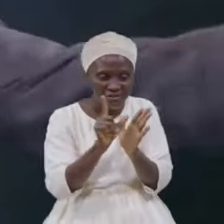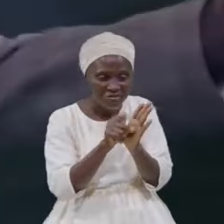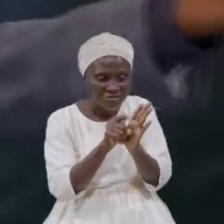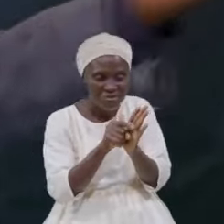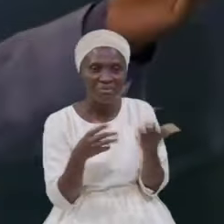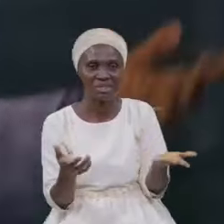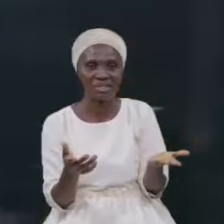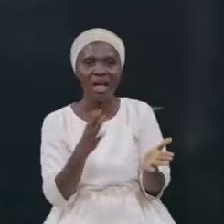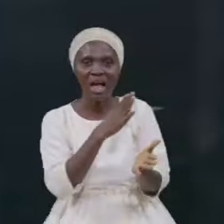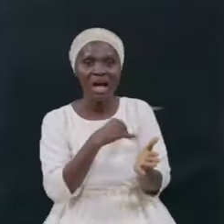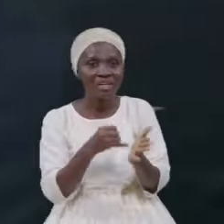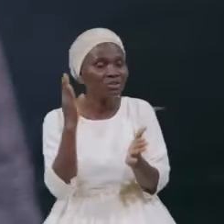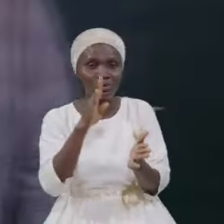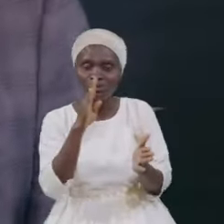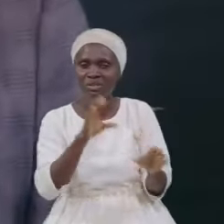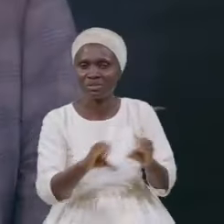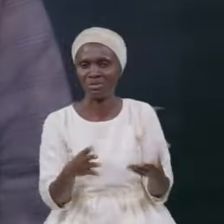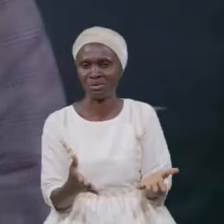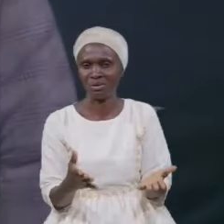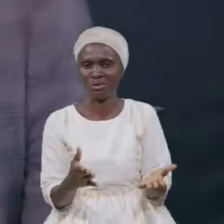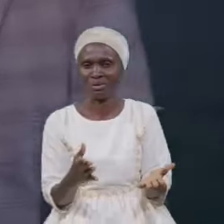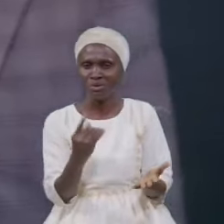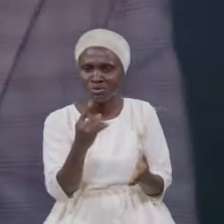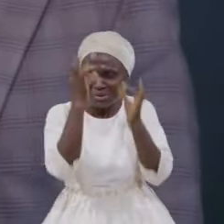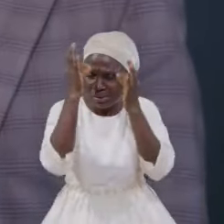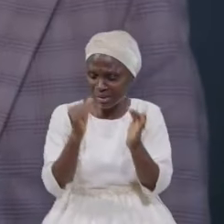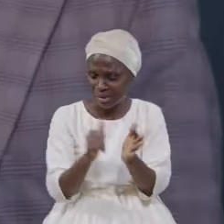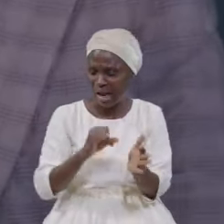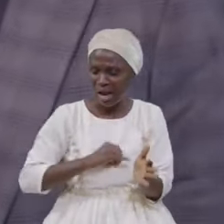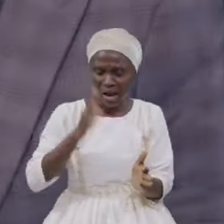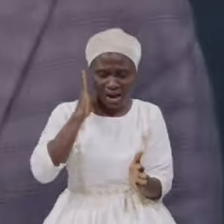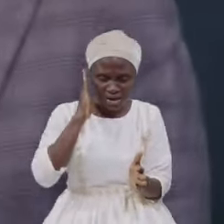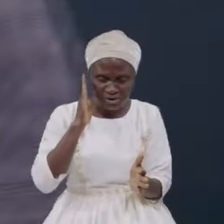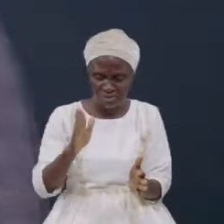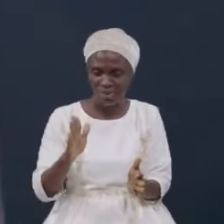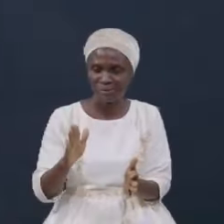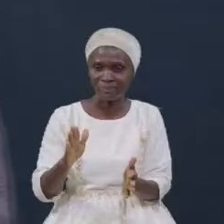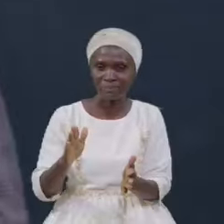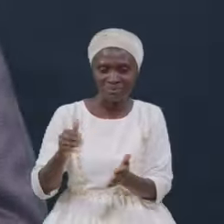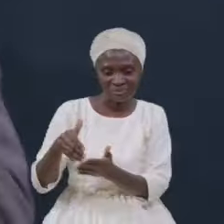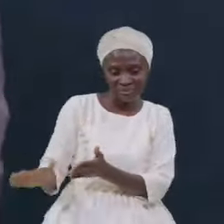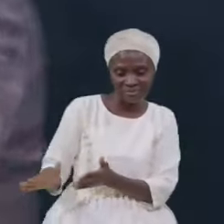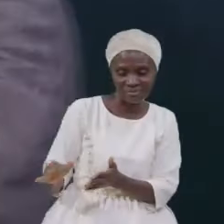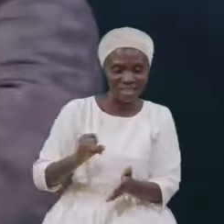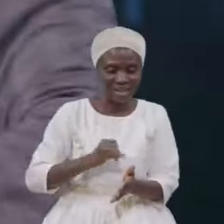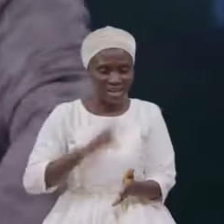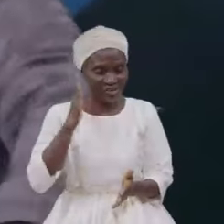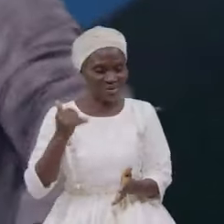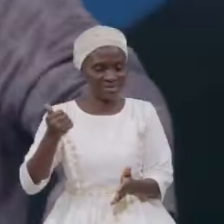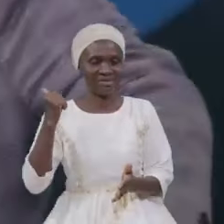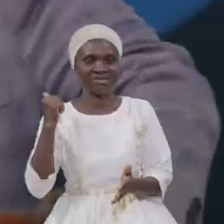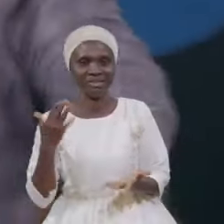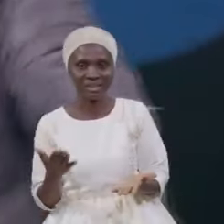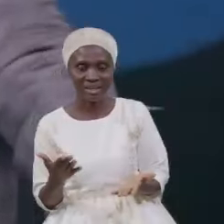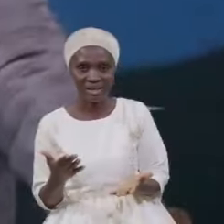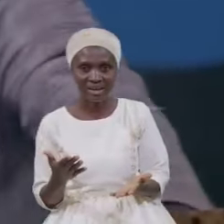then eventually we come to the great day of return unto God.